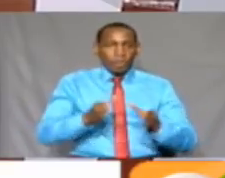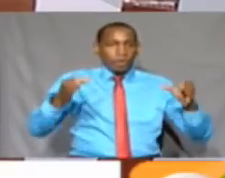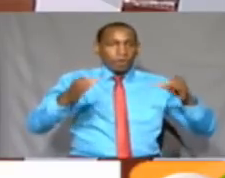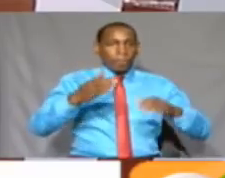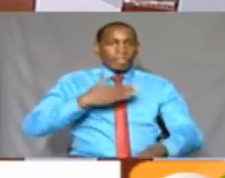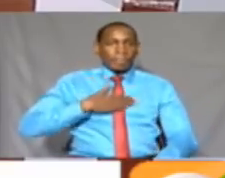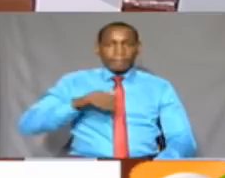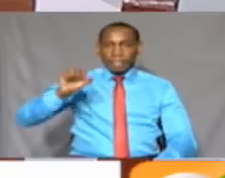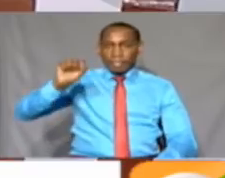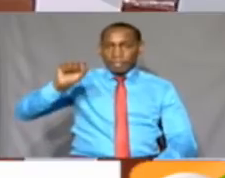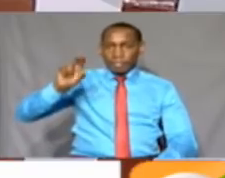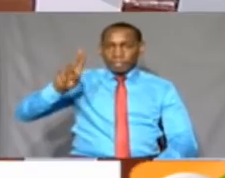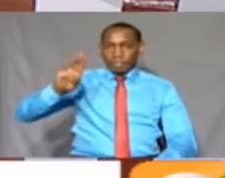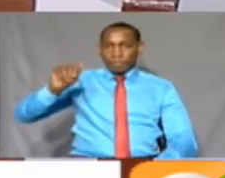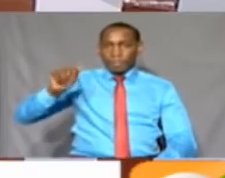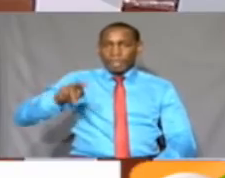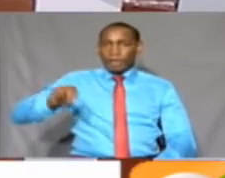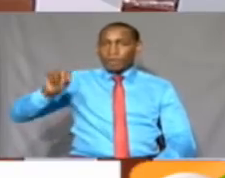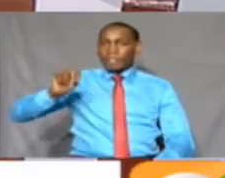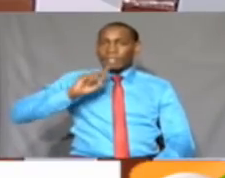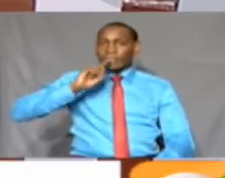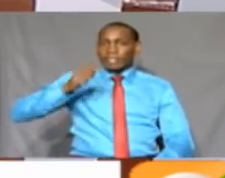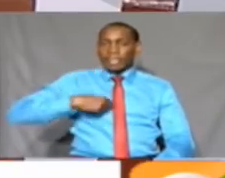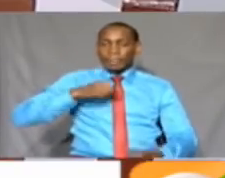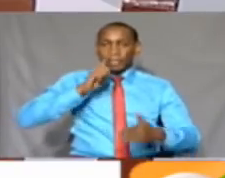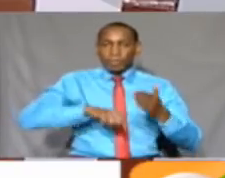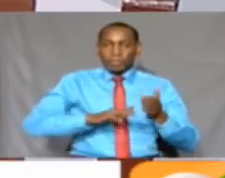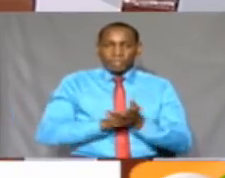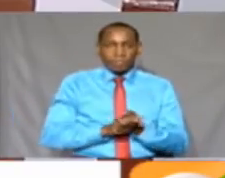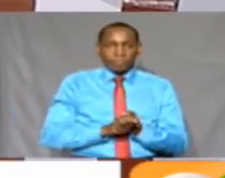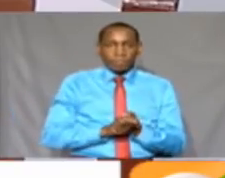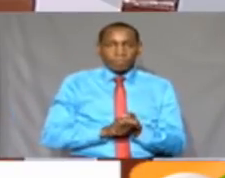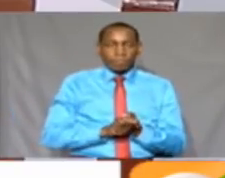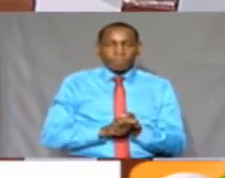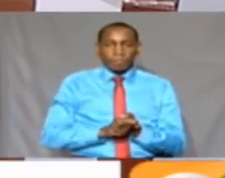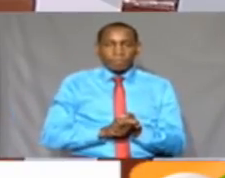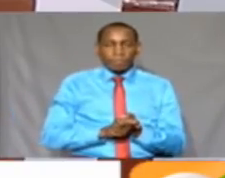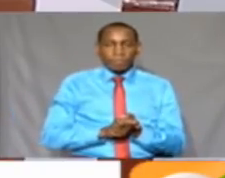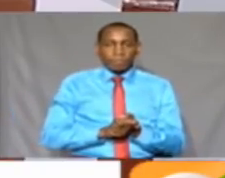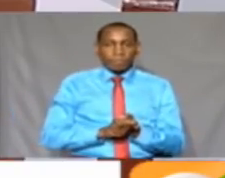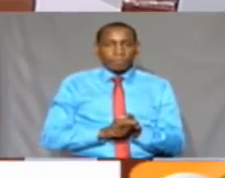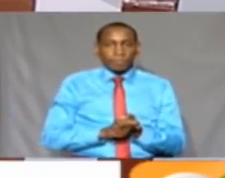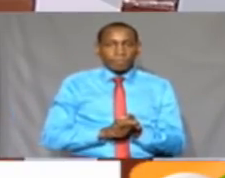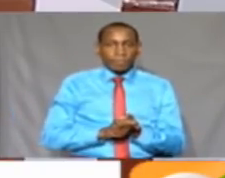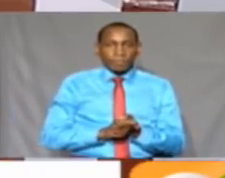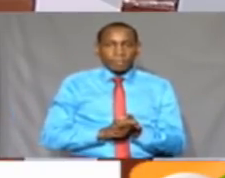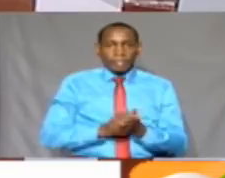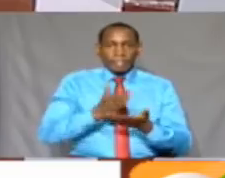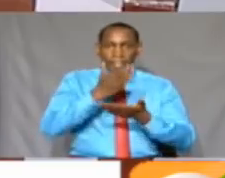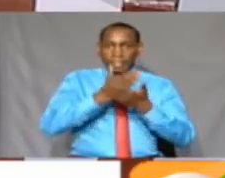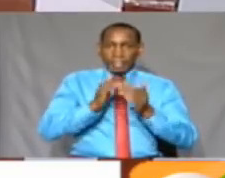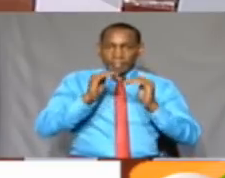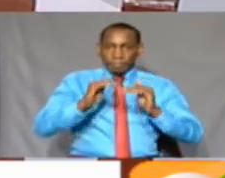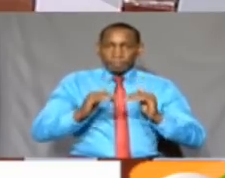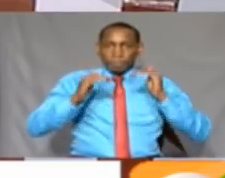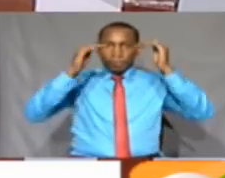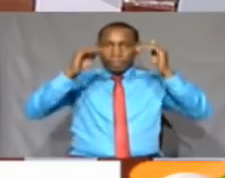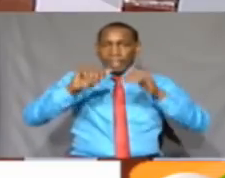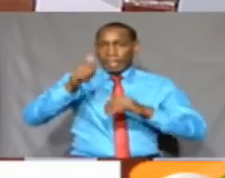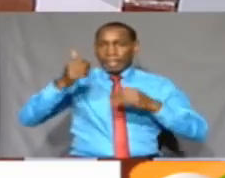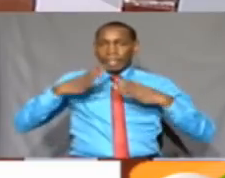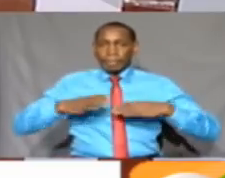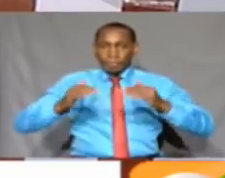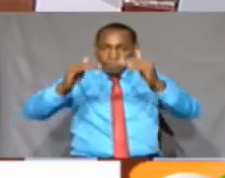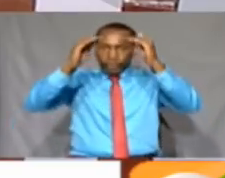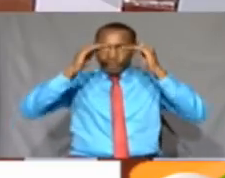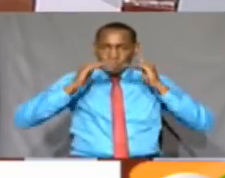the Suba people, have always told me is they say, Jomoko lor, Jomoko ido. Some climb as others go